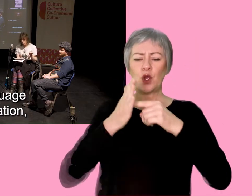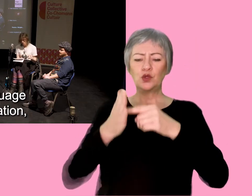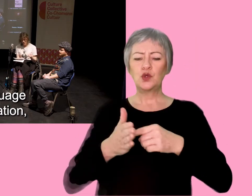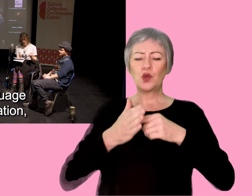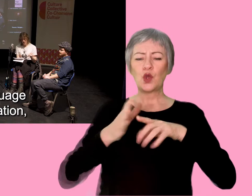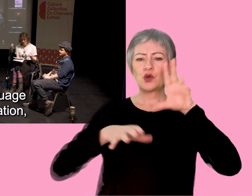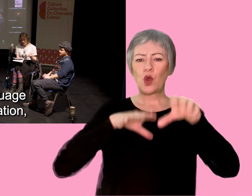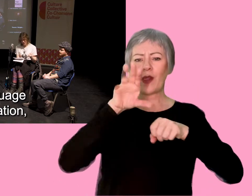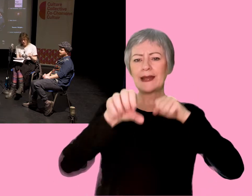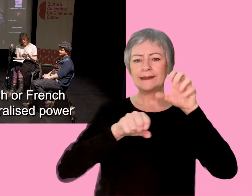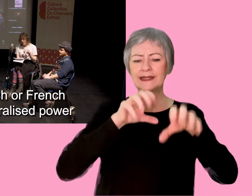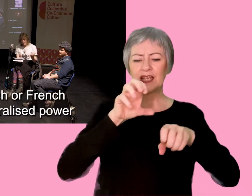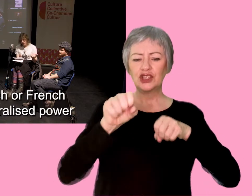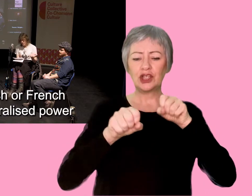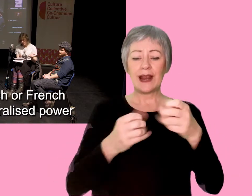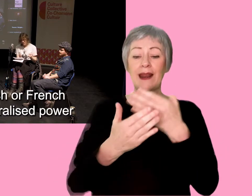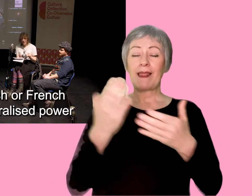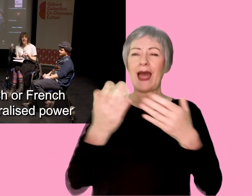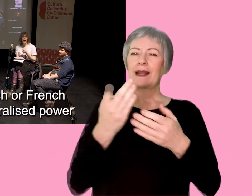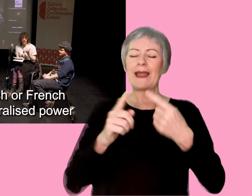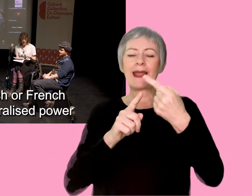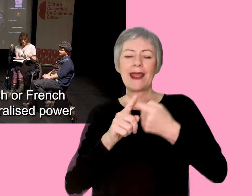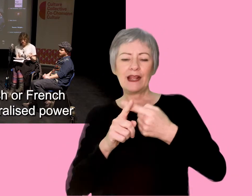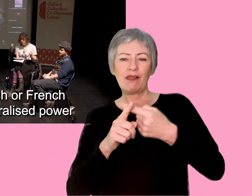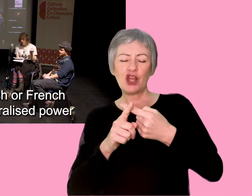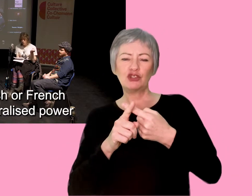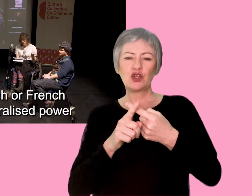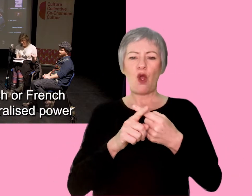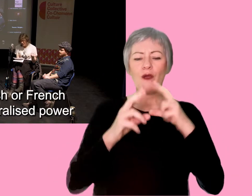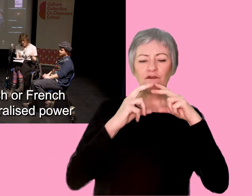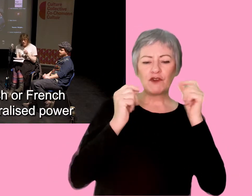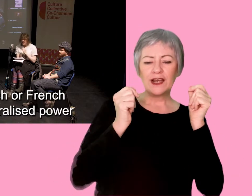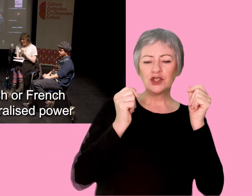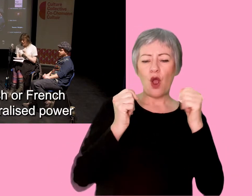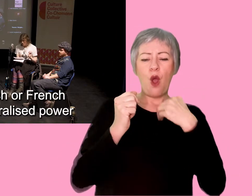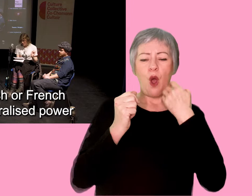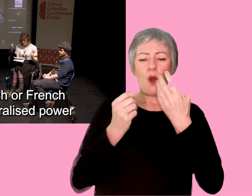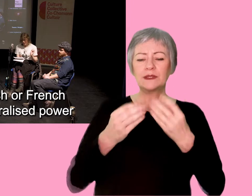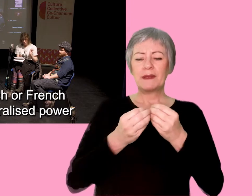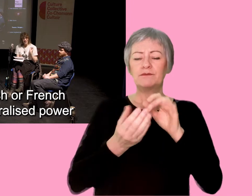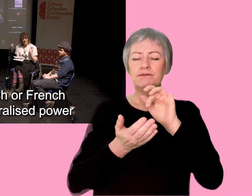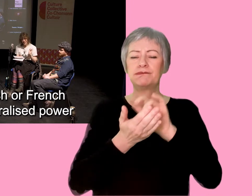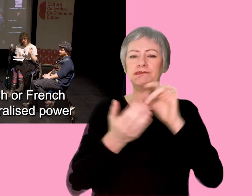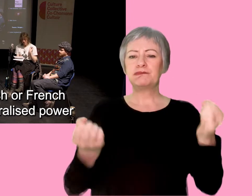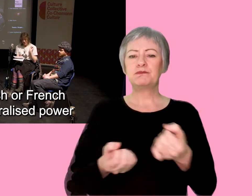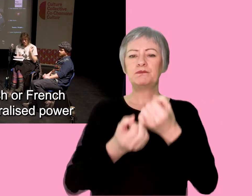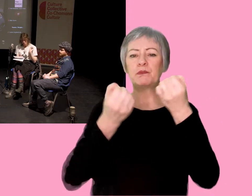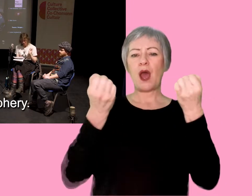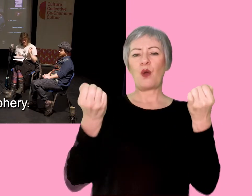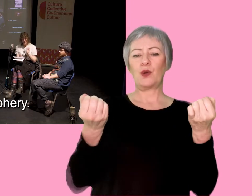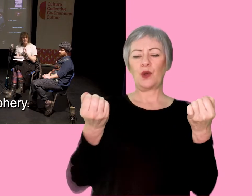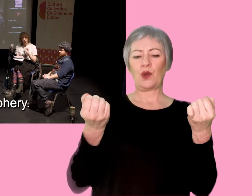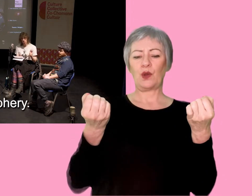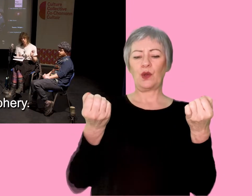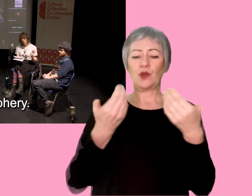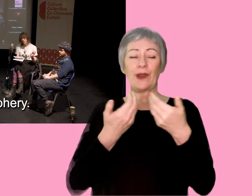of colonisation, and languages like English or French is always made by centralised power